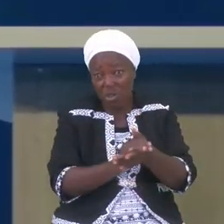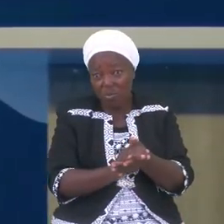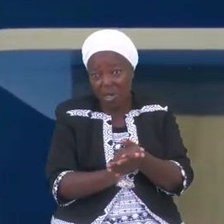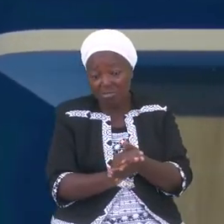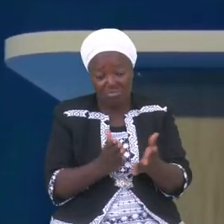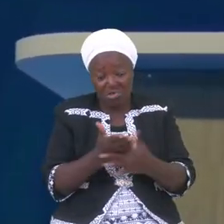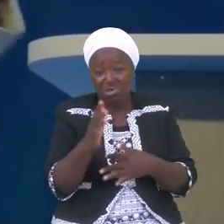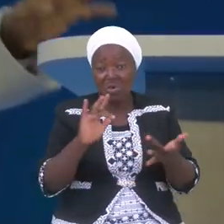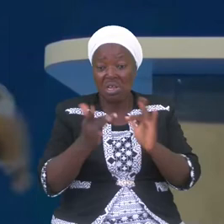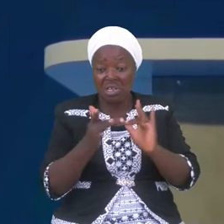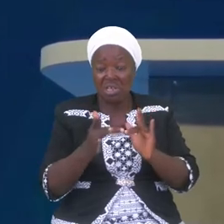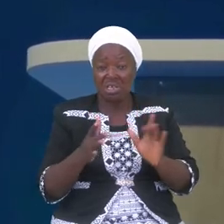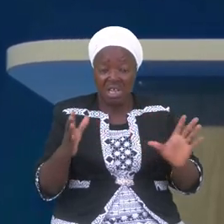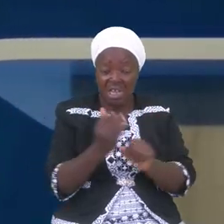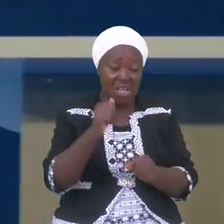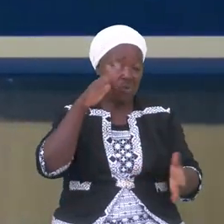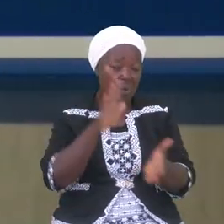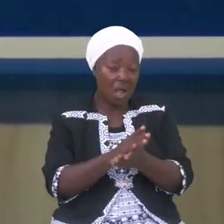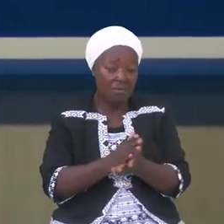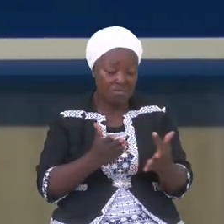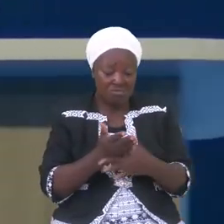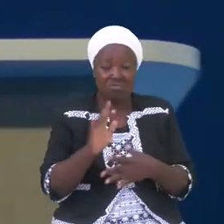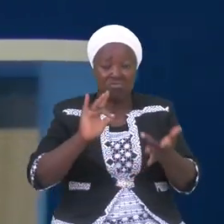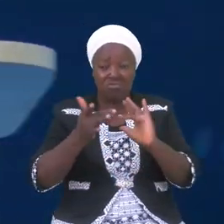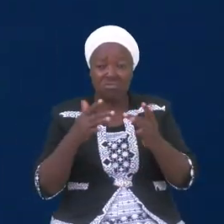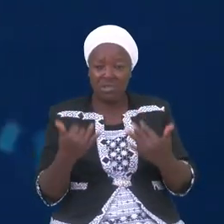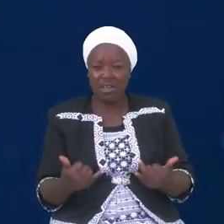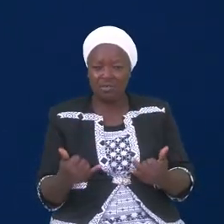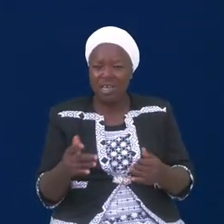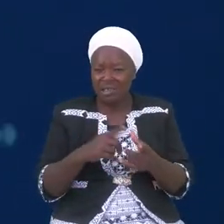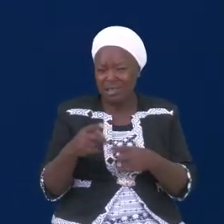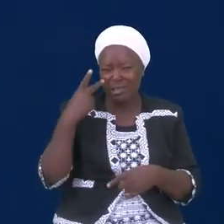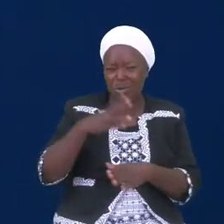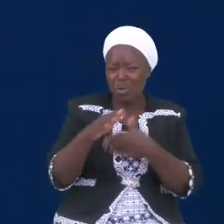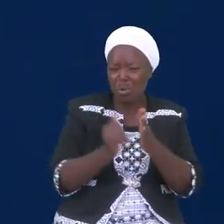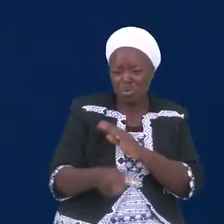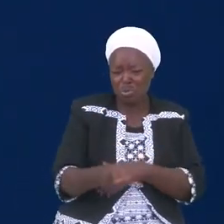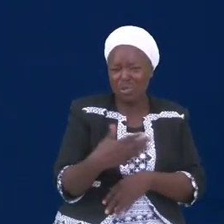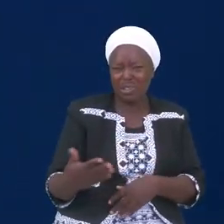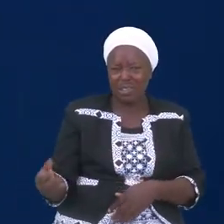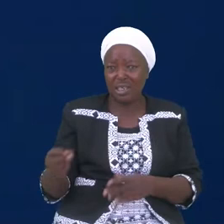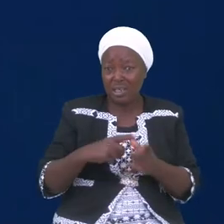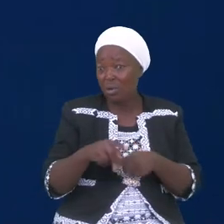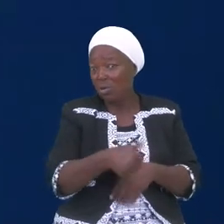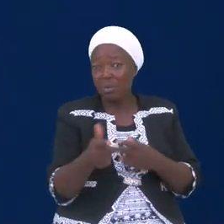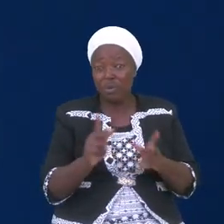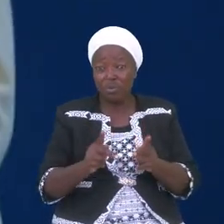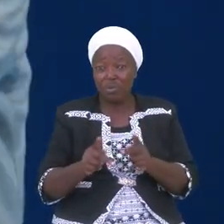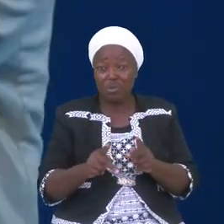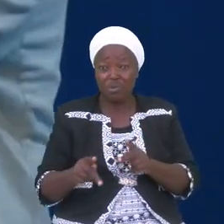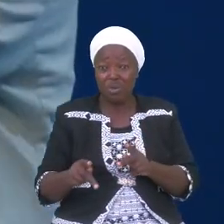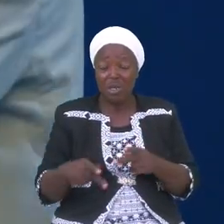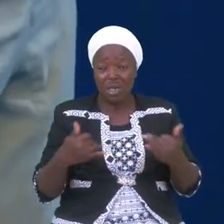now. They get wives from the internet now, and you know, they see all those things and other people give, and you